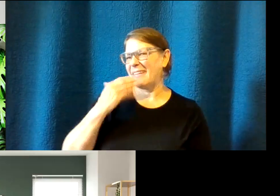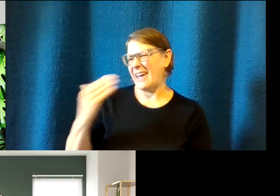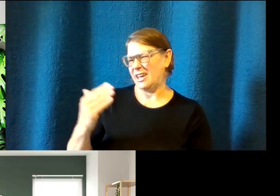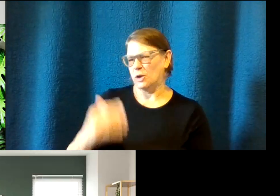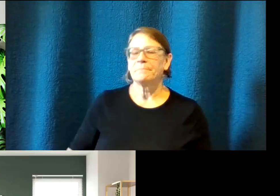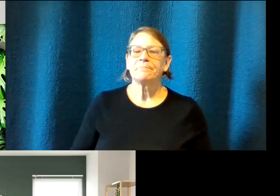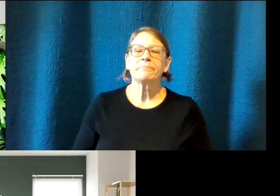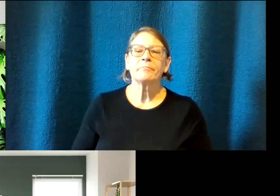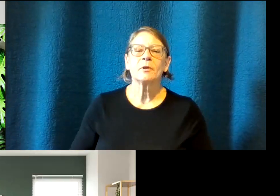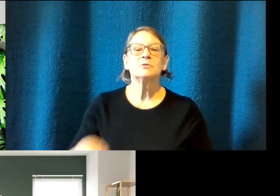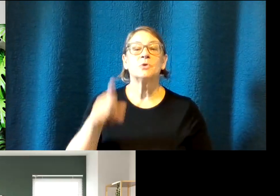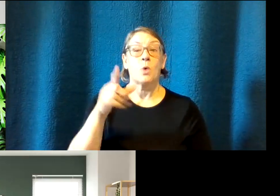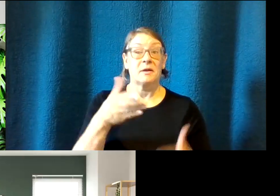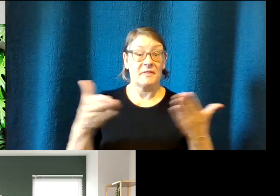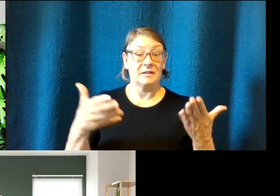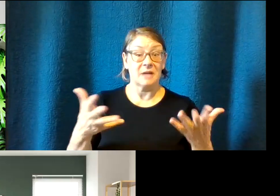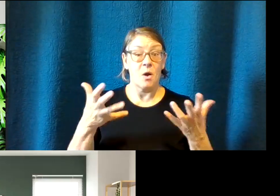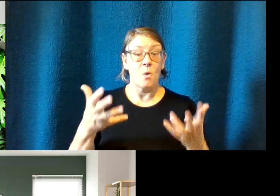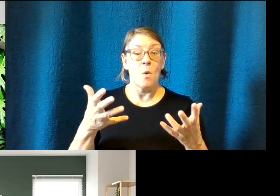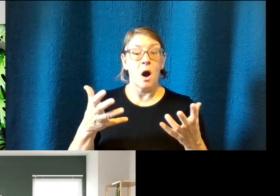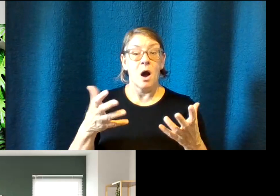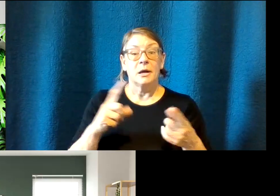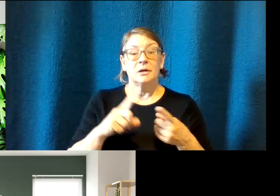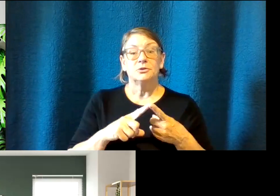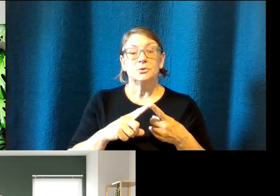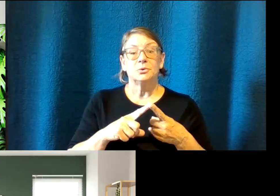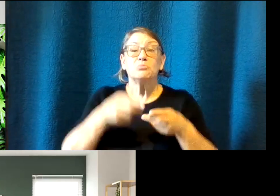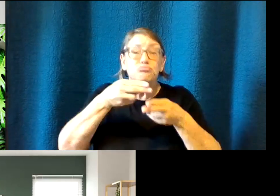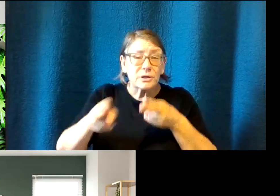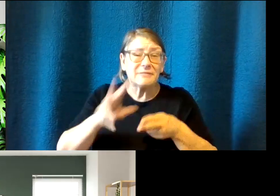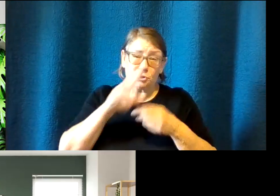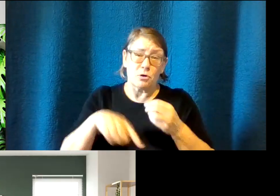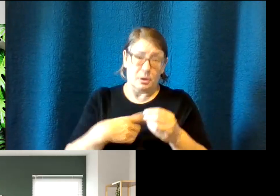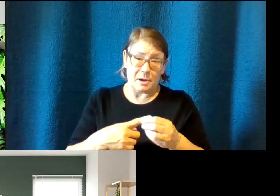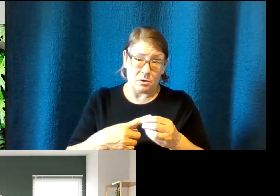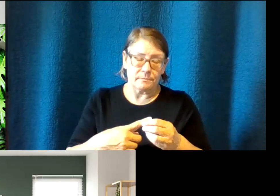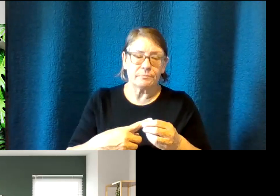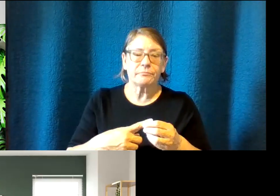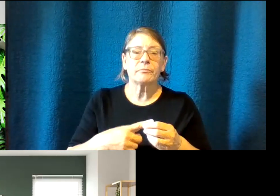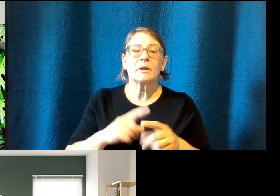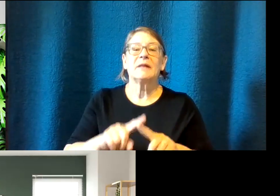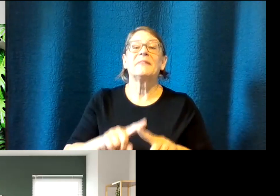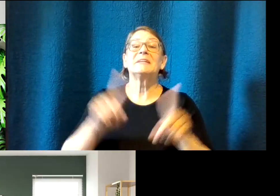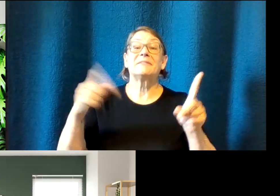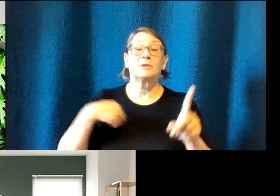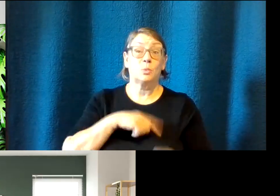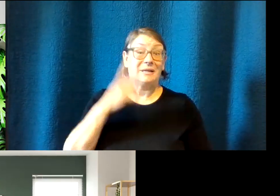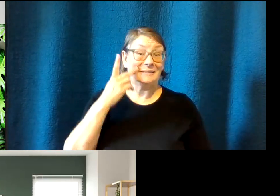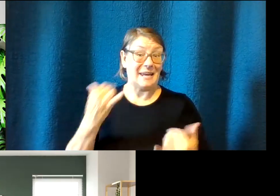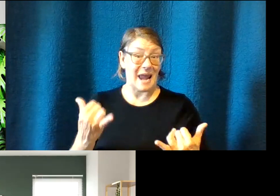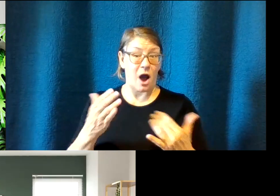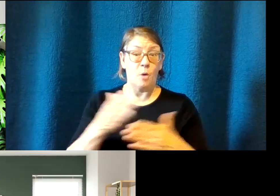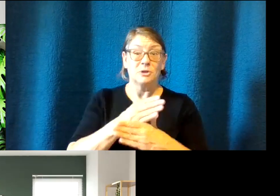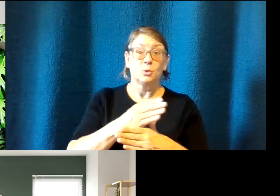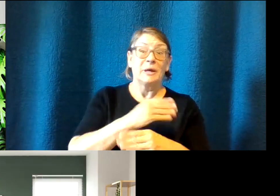so one of the things that I wanted to briefly touch on is the difference that we're seeing now between virtual